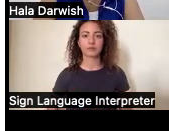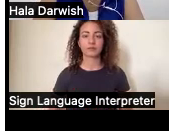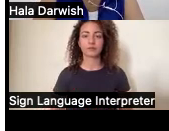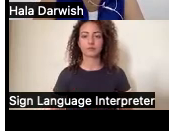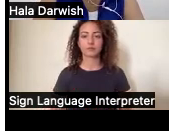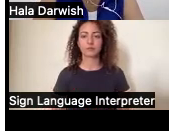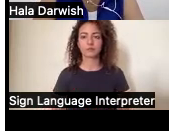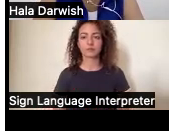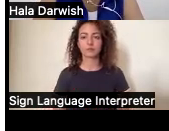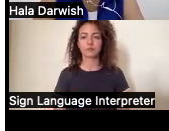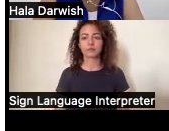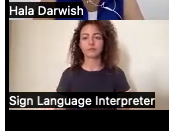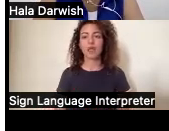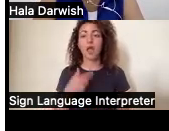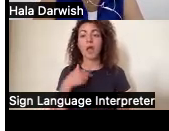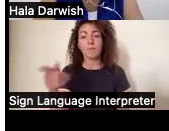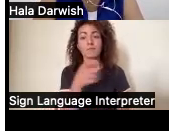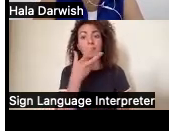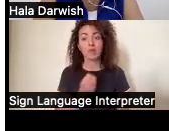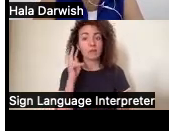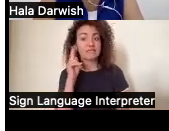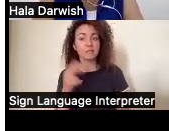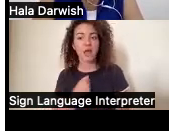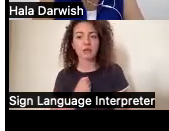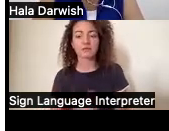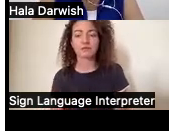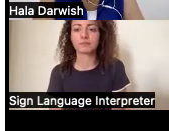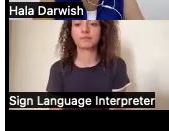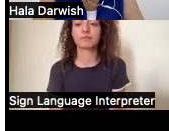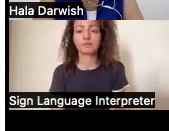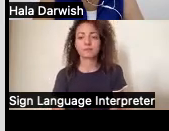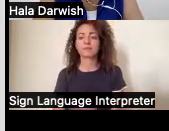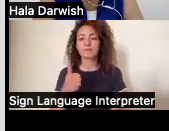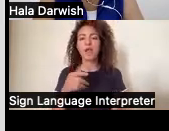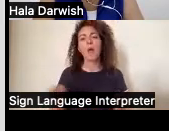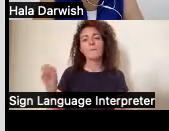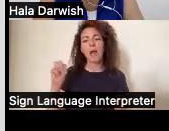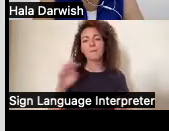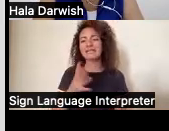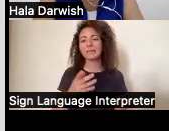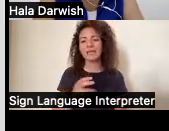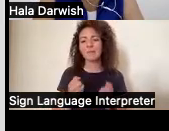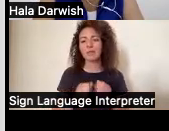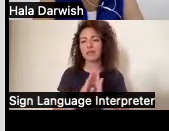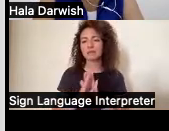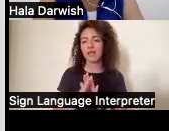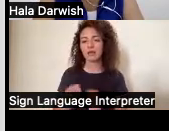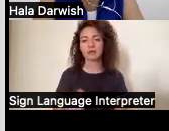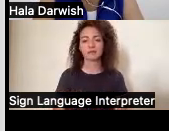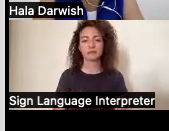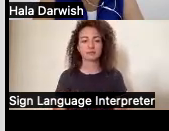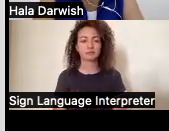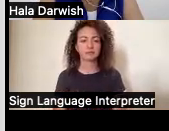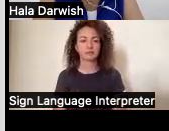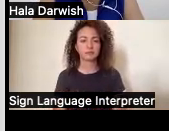Sorry. Can you hear me? Yes, Hala, I think maybe Mohammed can help you. No, I Here we can't. go. Here